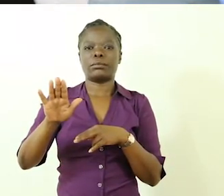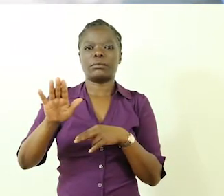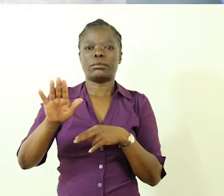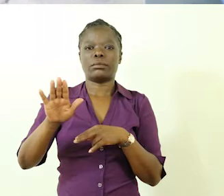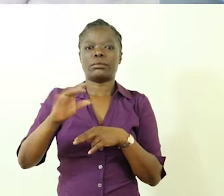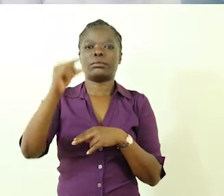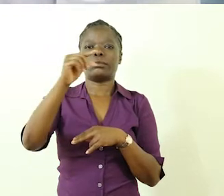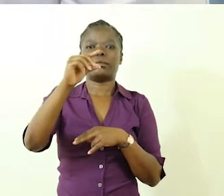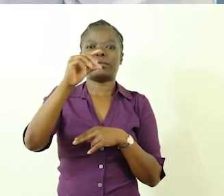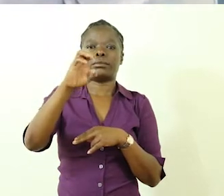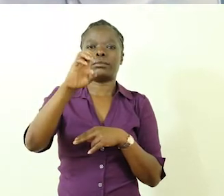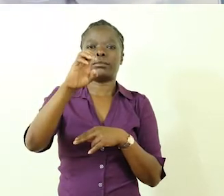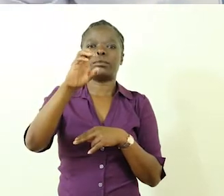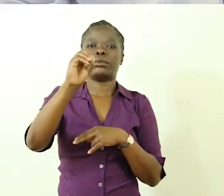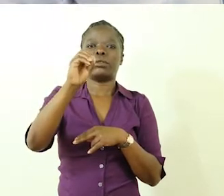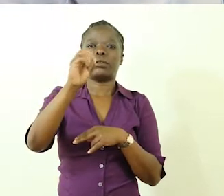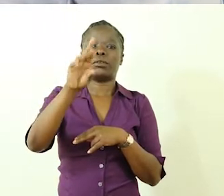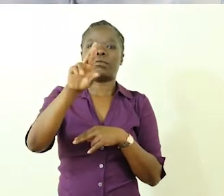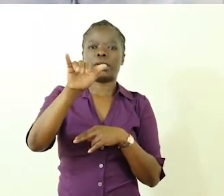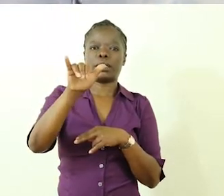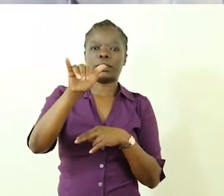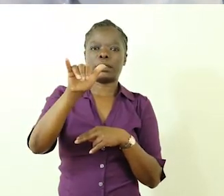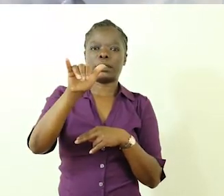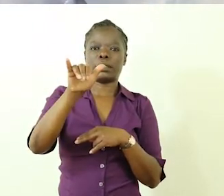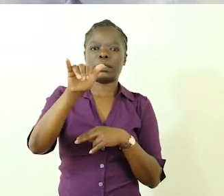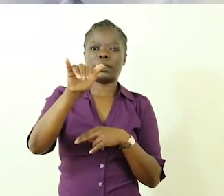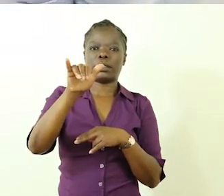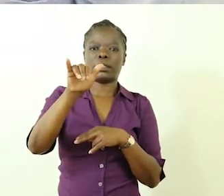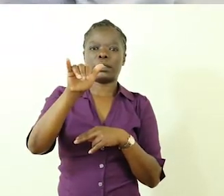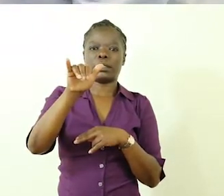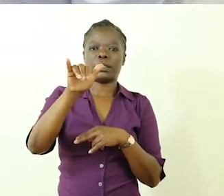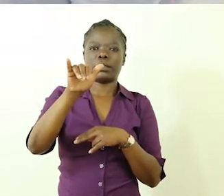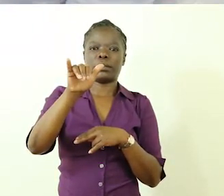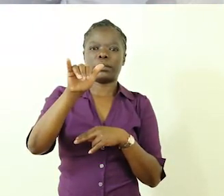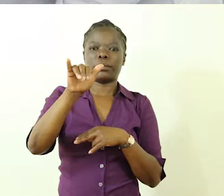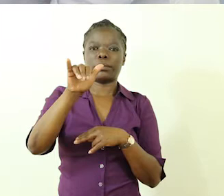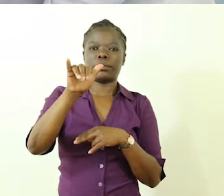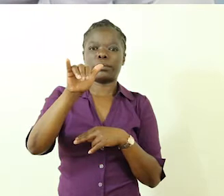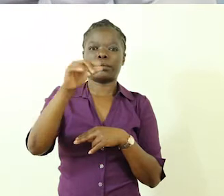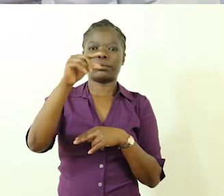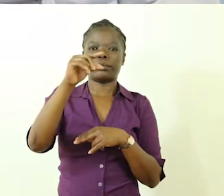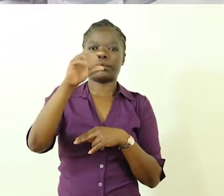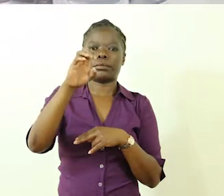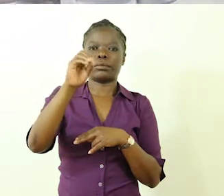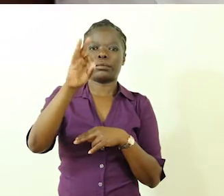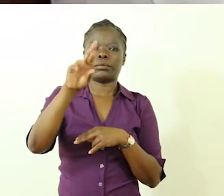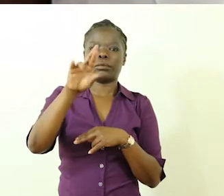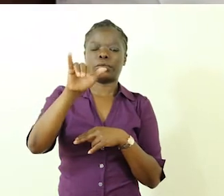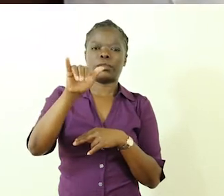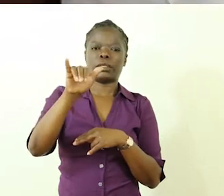So, Geoffrey! Geoffrey! Yes!